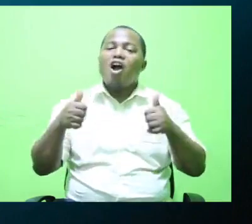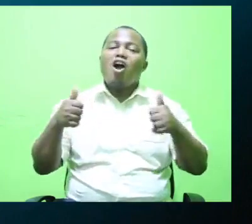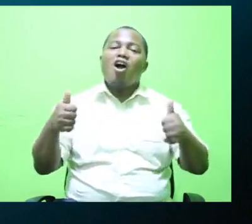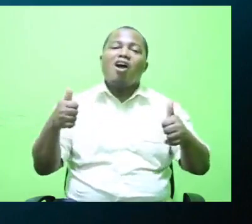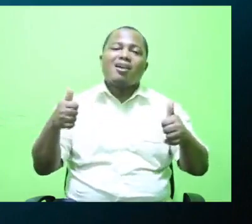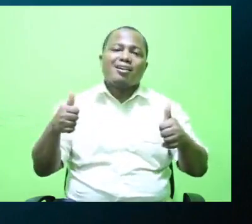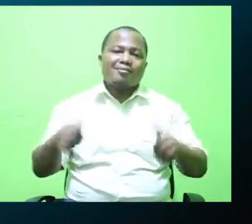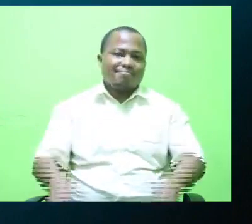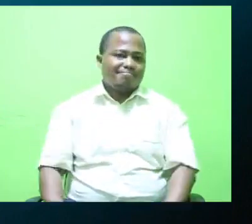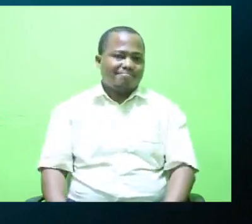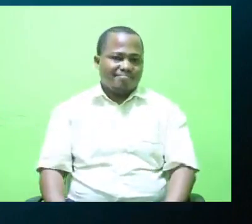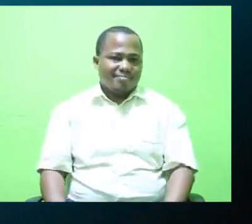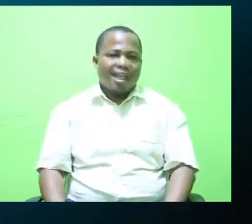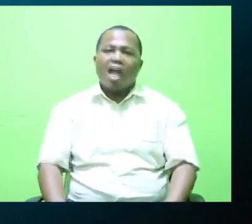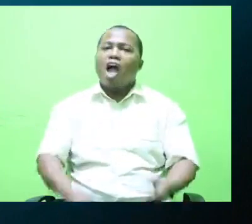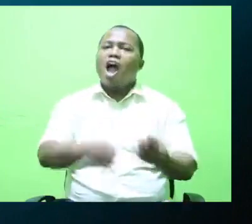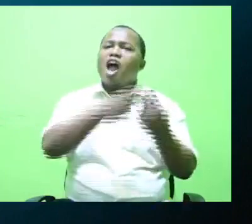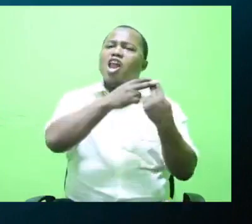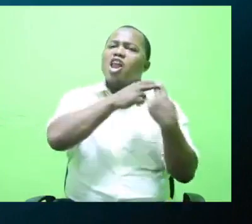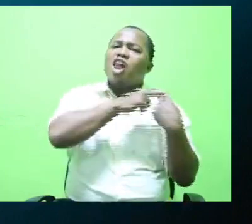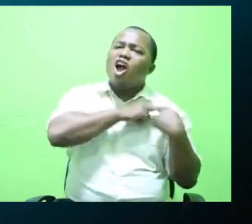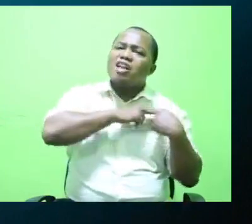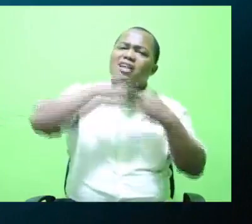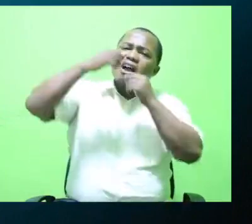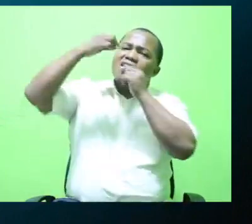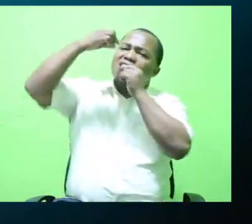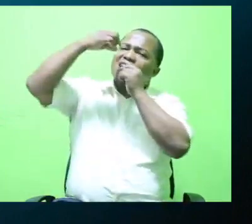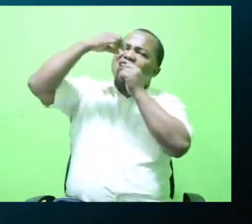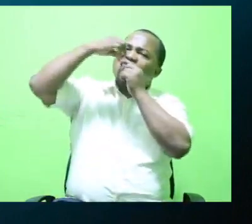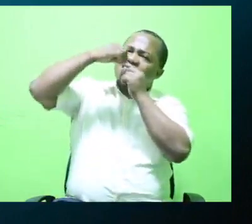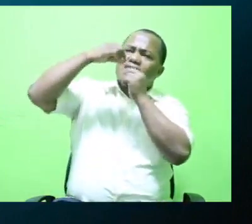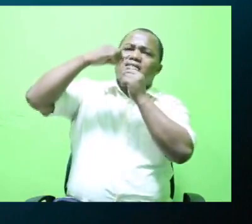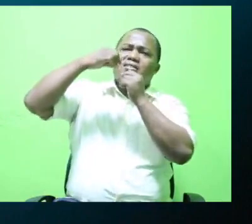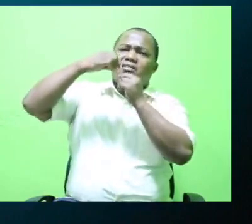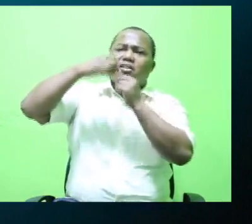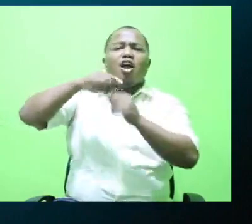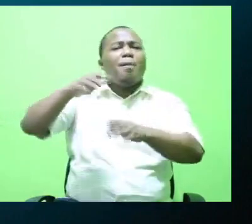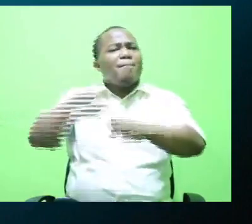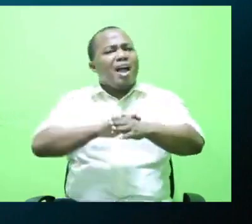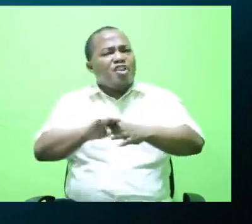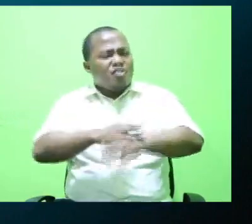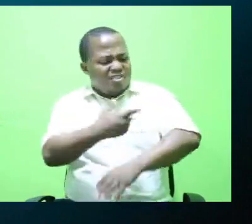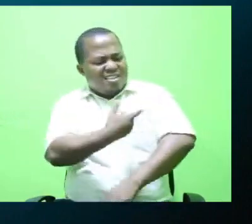Brilliant! A doctor vaccine to a baby by injection.